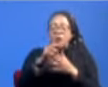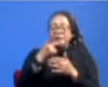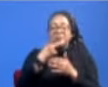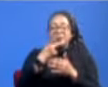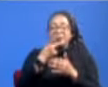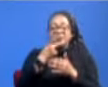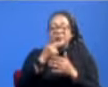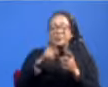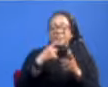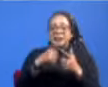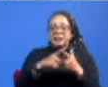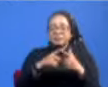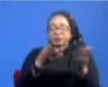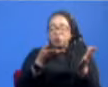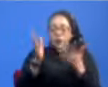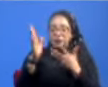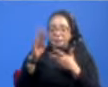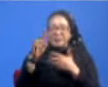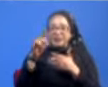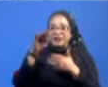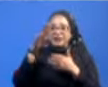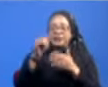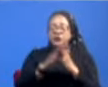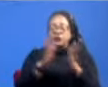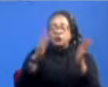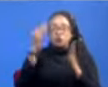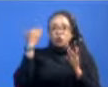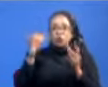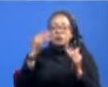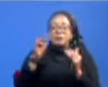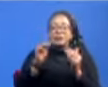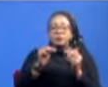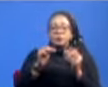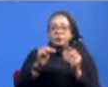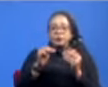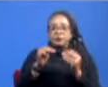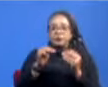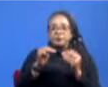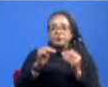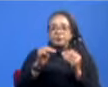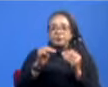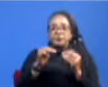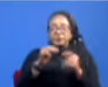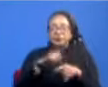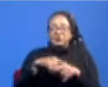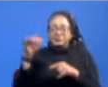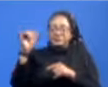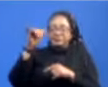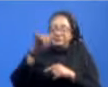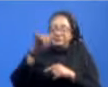being arraigned at Makindye General Court Martial. After touching down at Jomo Kenyatta International